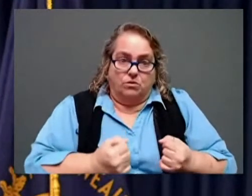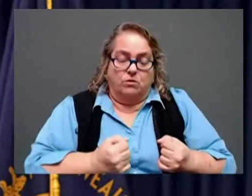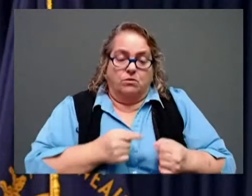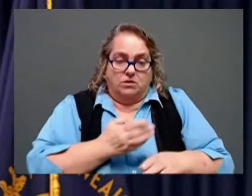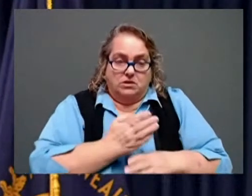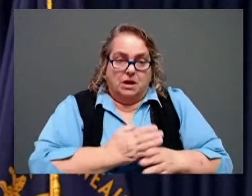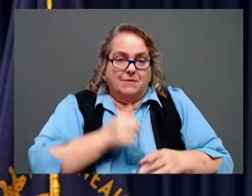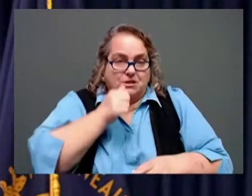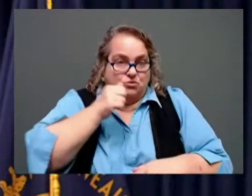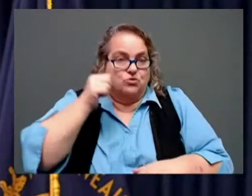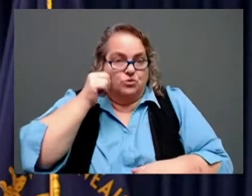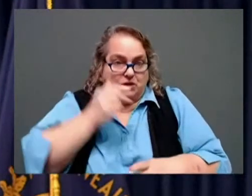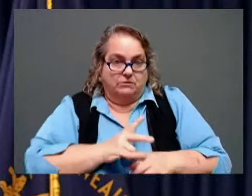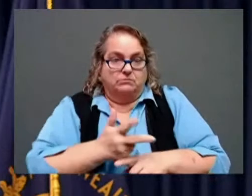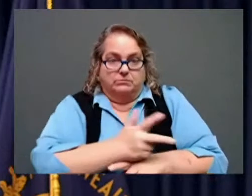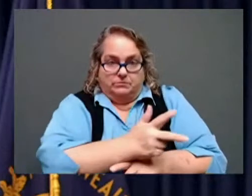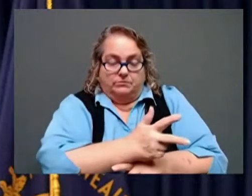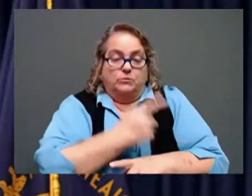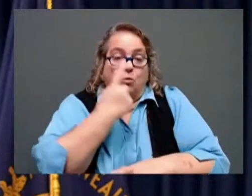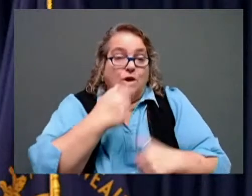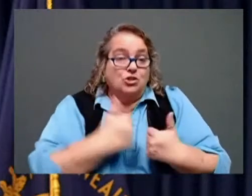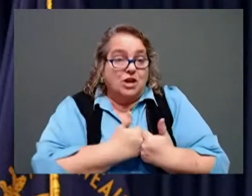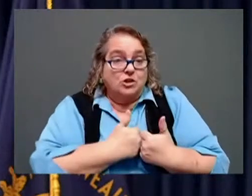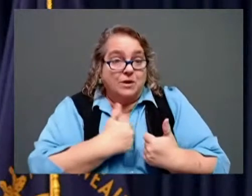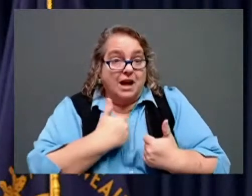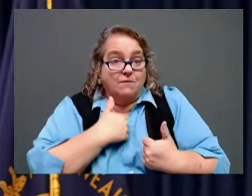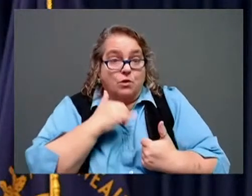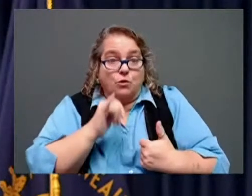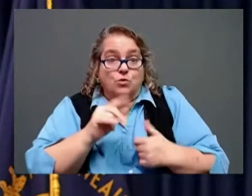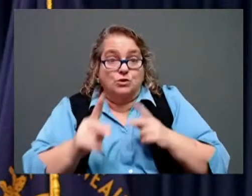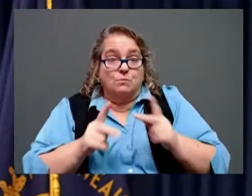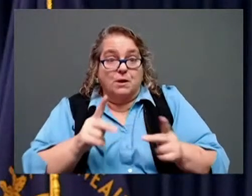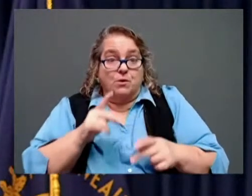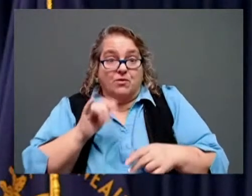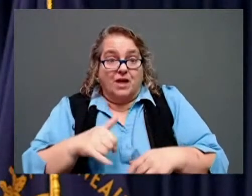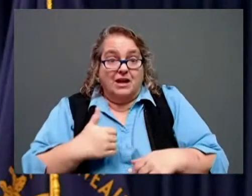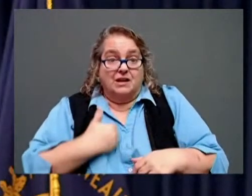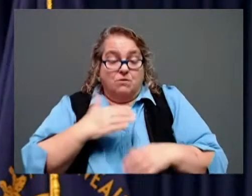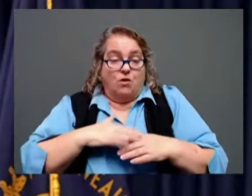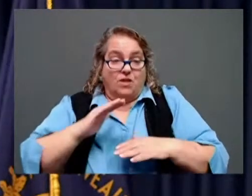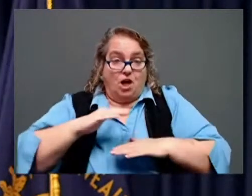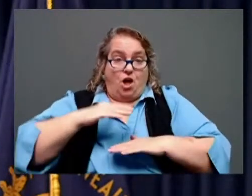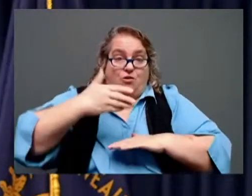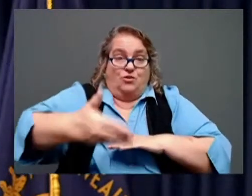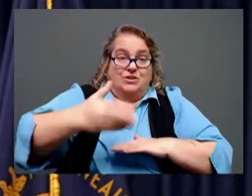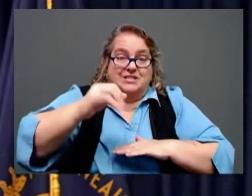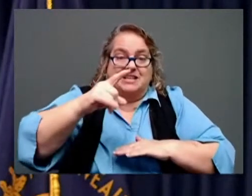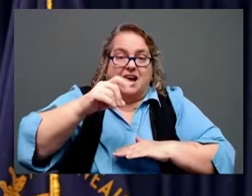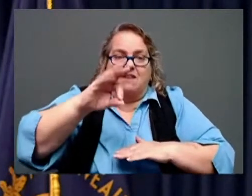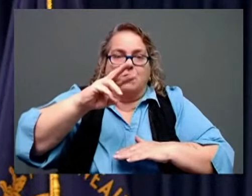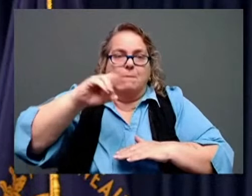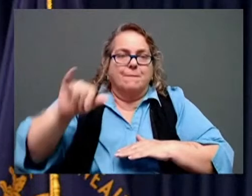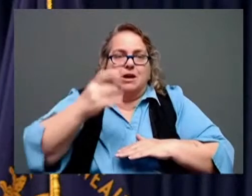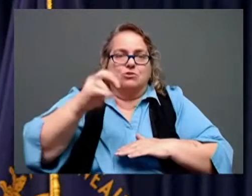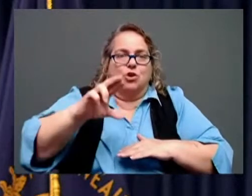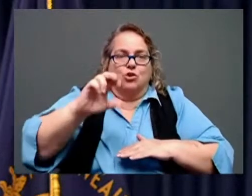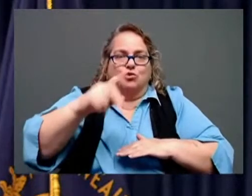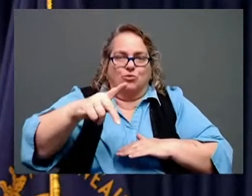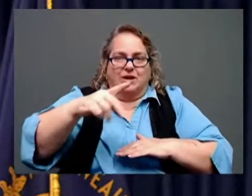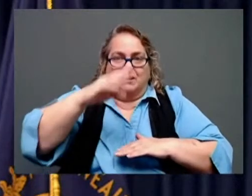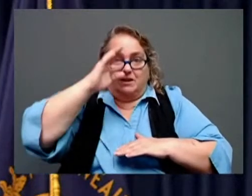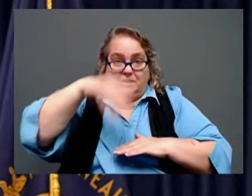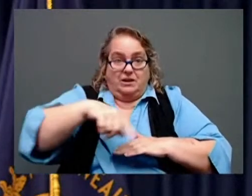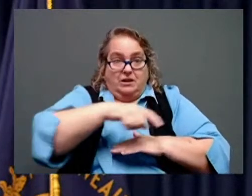yesterday. Now, one challenge we have is those folks that say live on the other side of Major Creek and have lost their